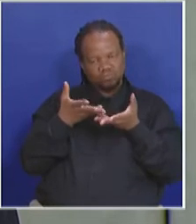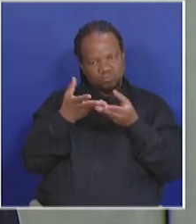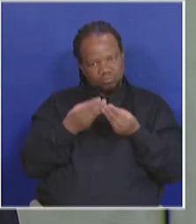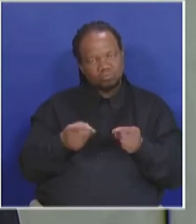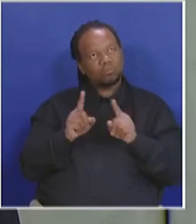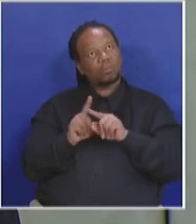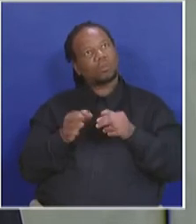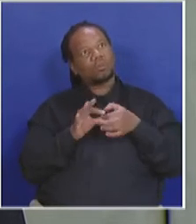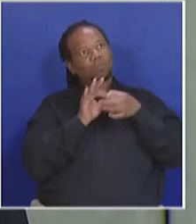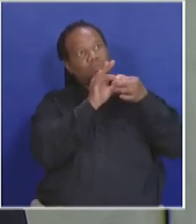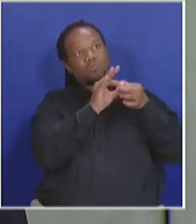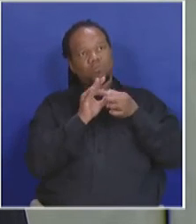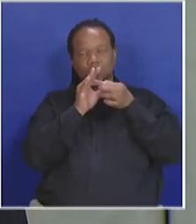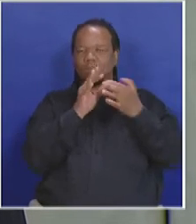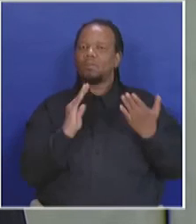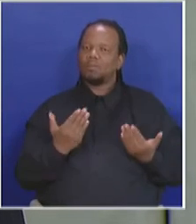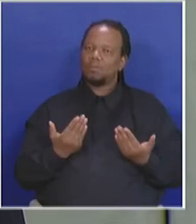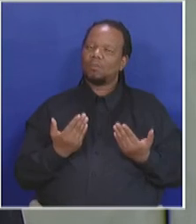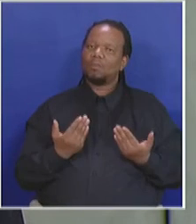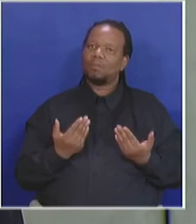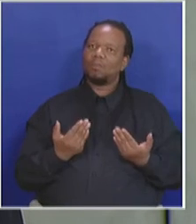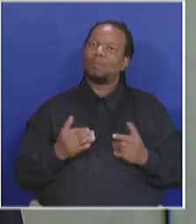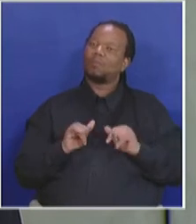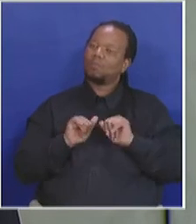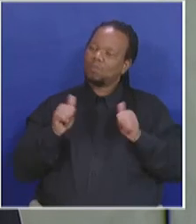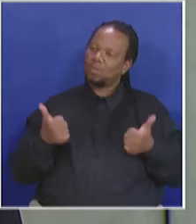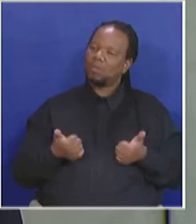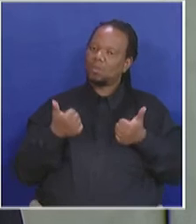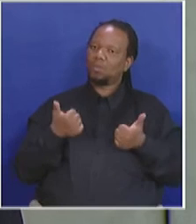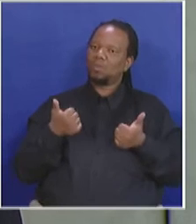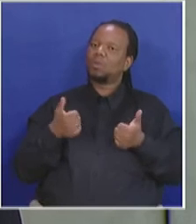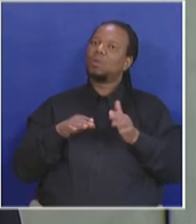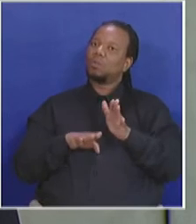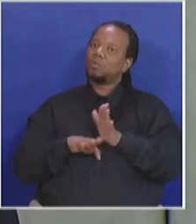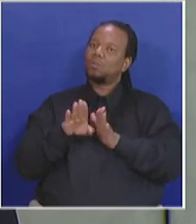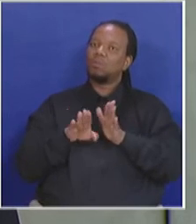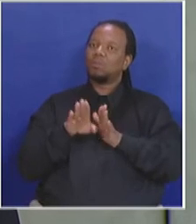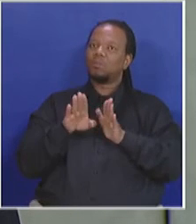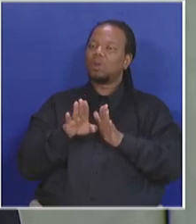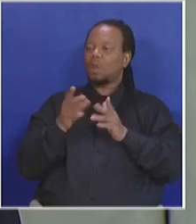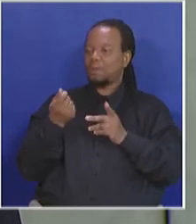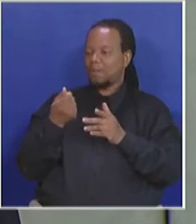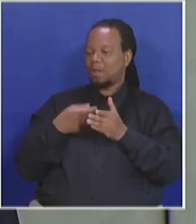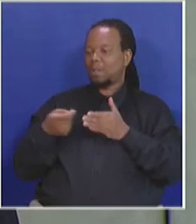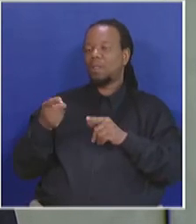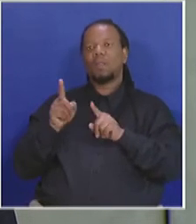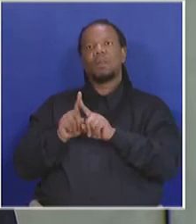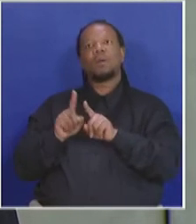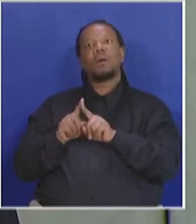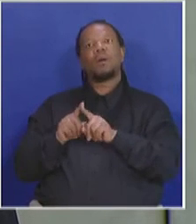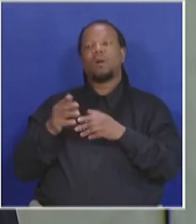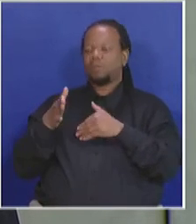departments responsible. There are vast improvements in the spending capacity of municipalities in relation to the rollout of